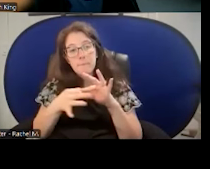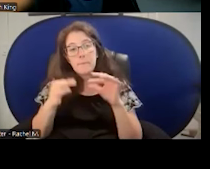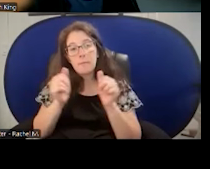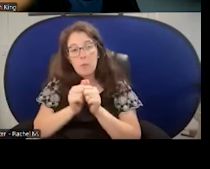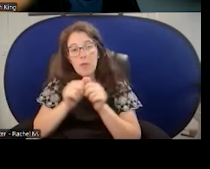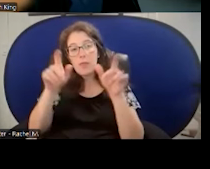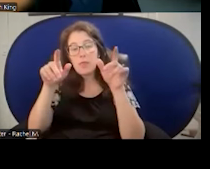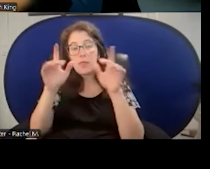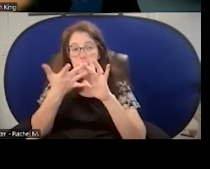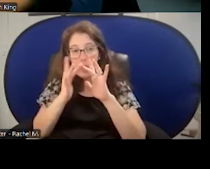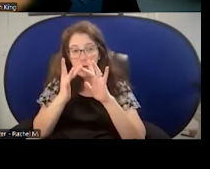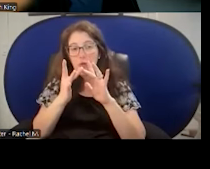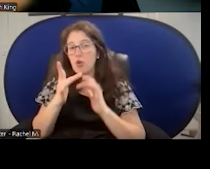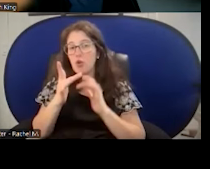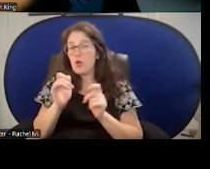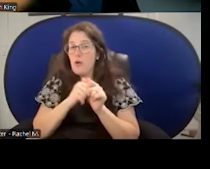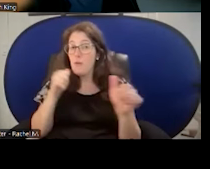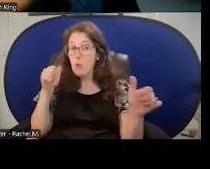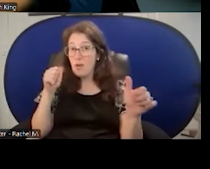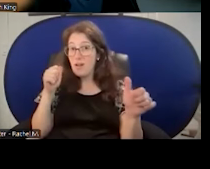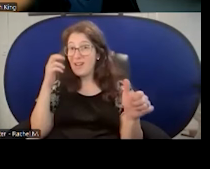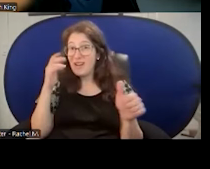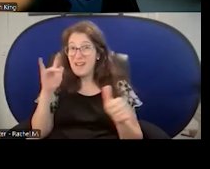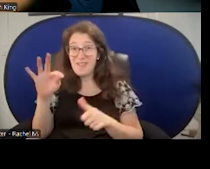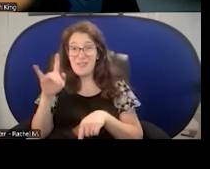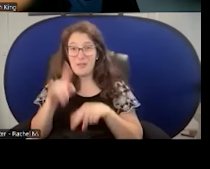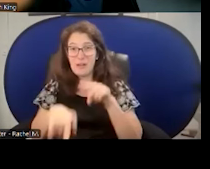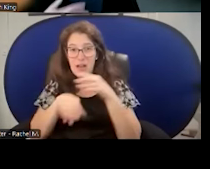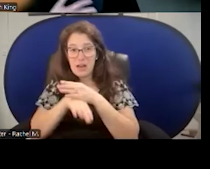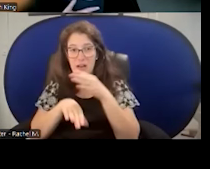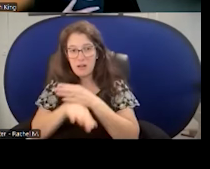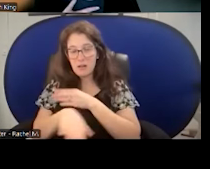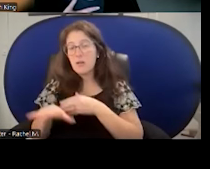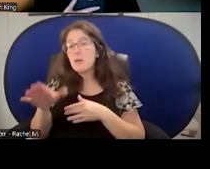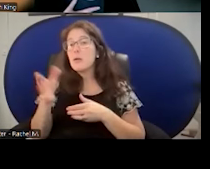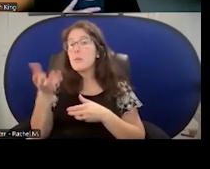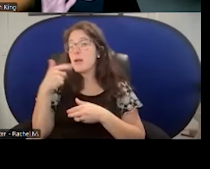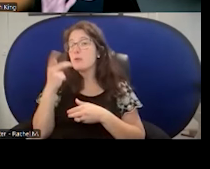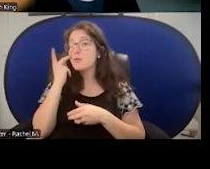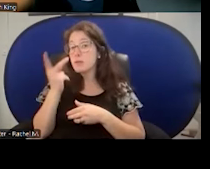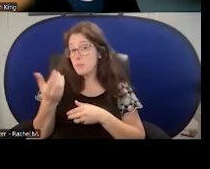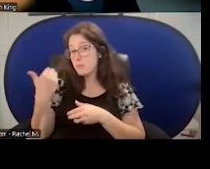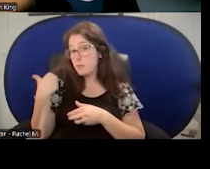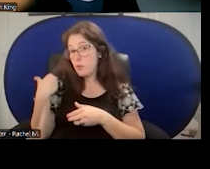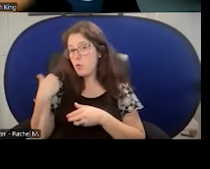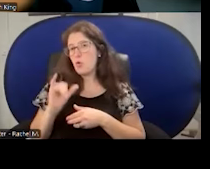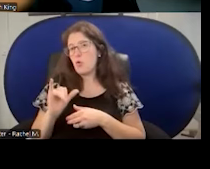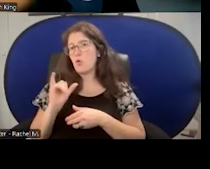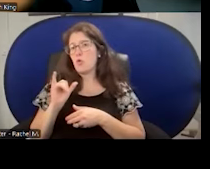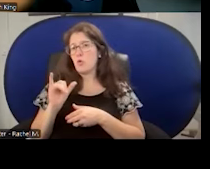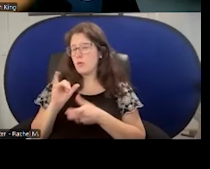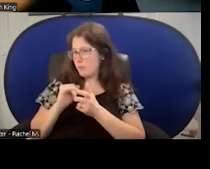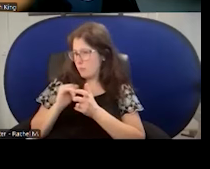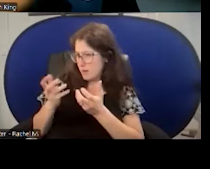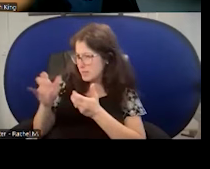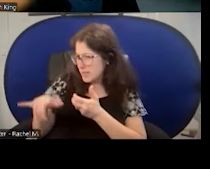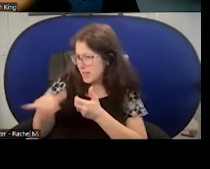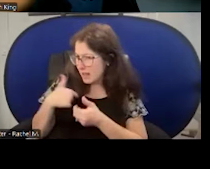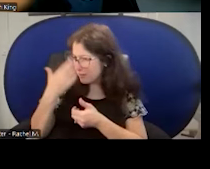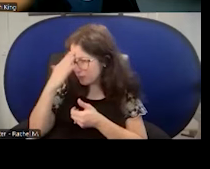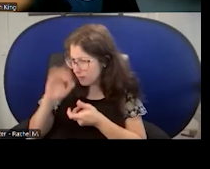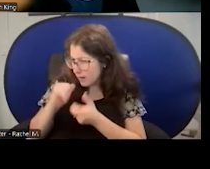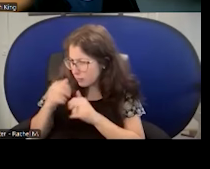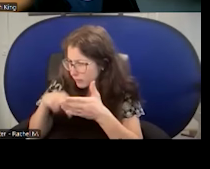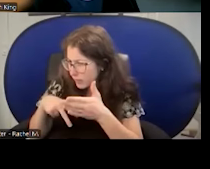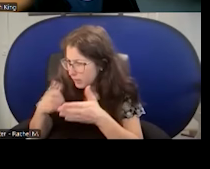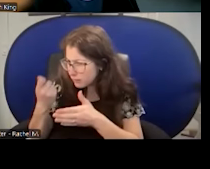template and we're like, what is that? I don't even know how to look at that. I promise we're going to be going over that in just a little bit, so you